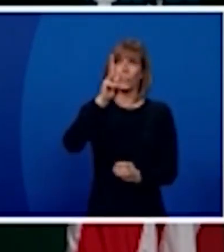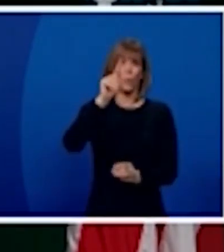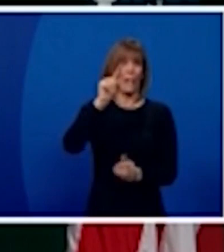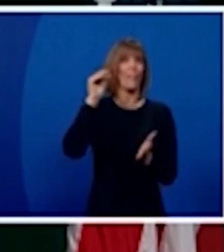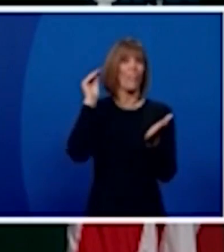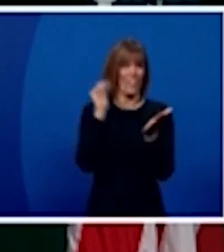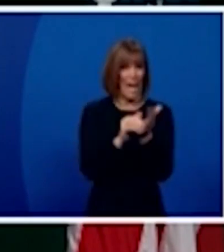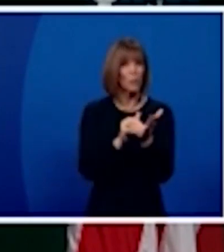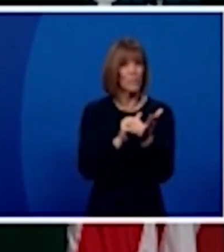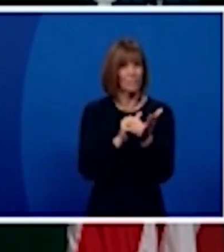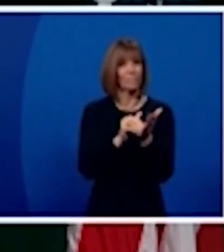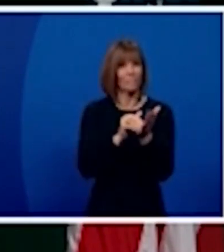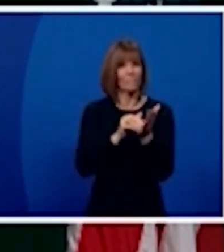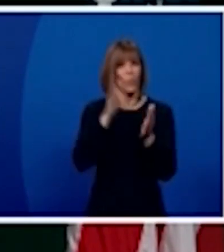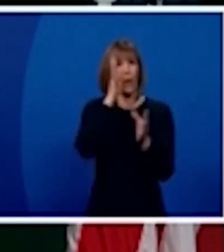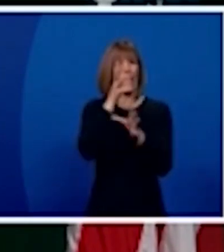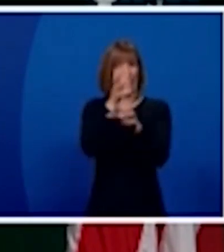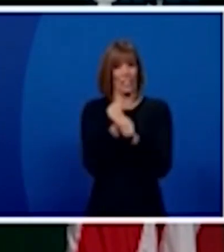which will total nearly